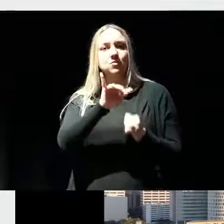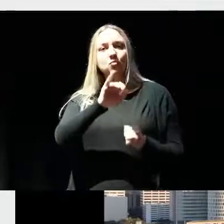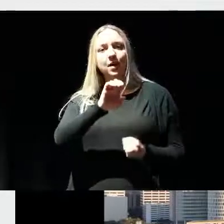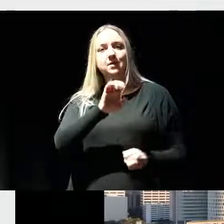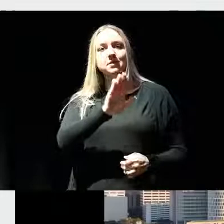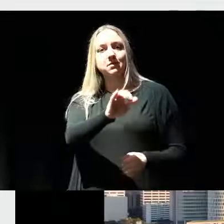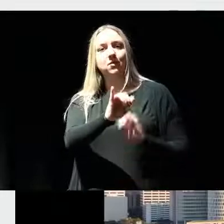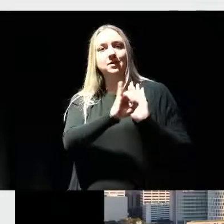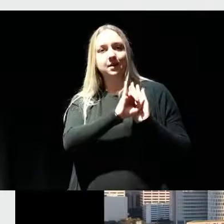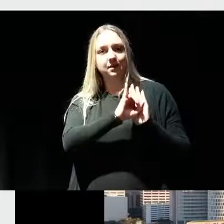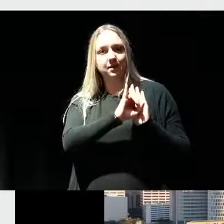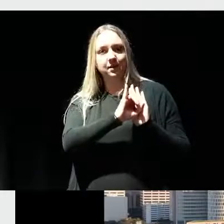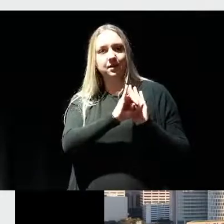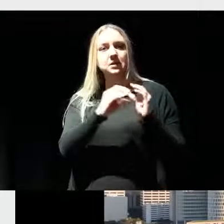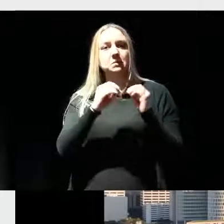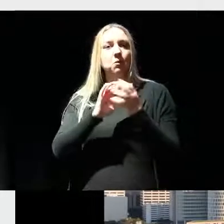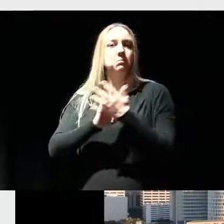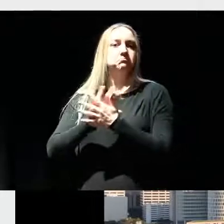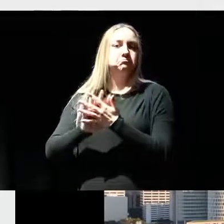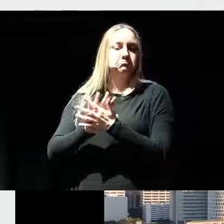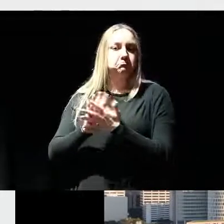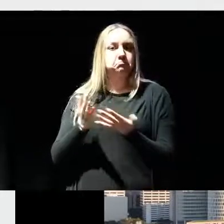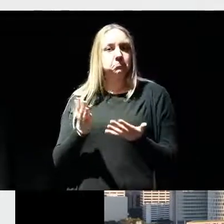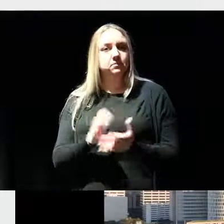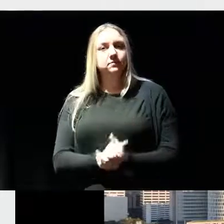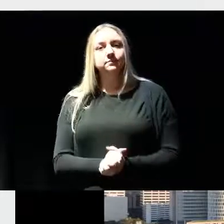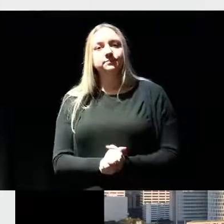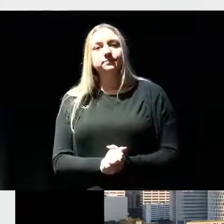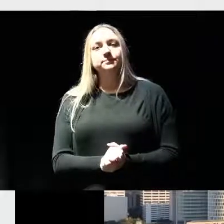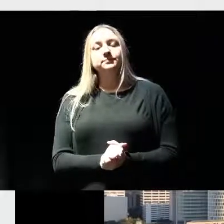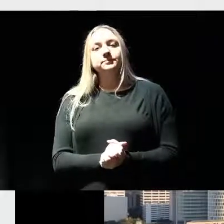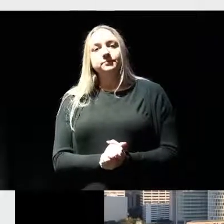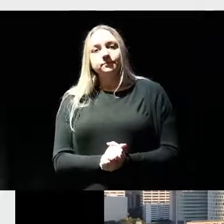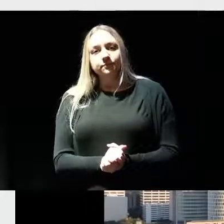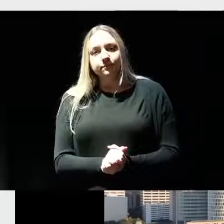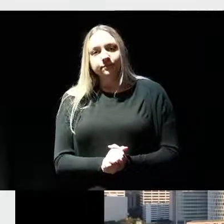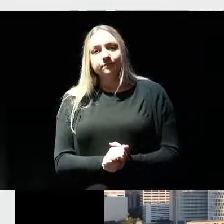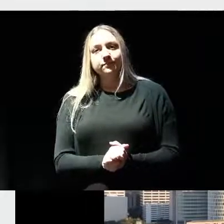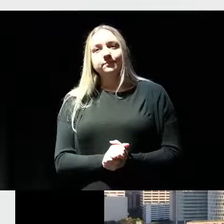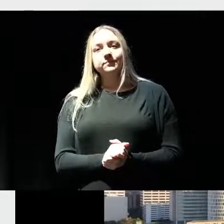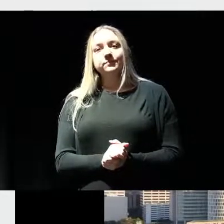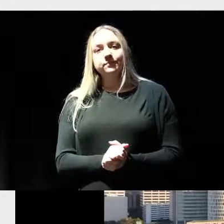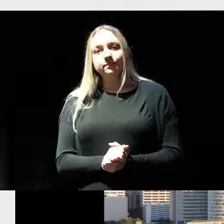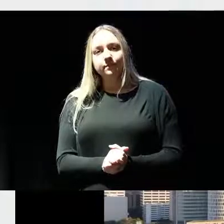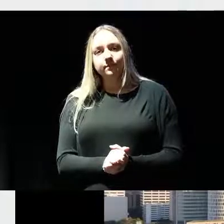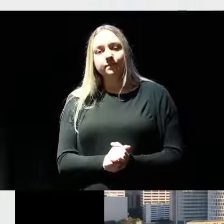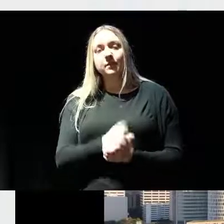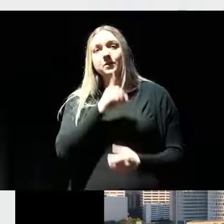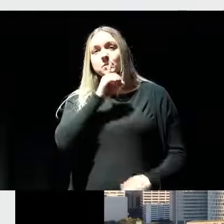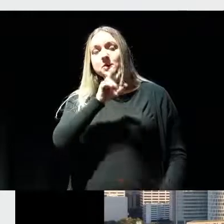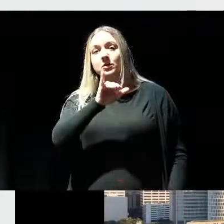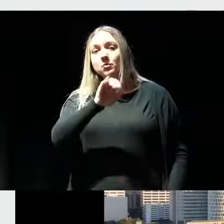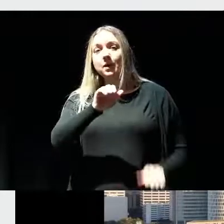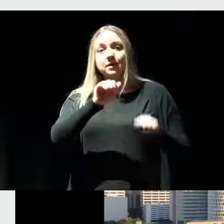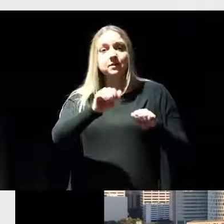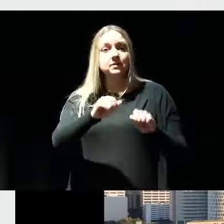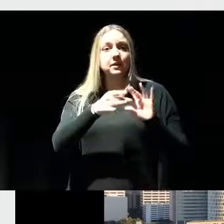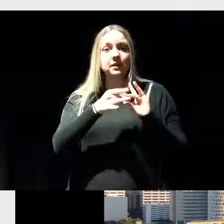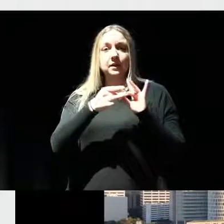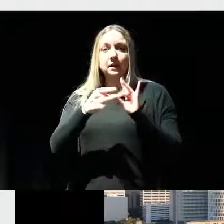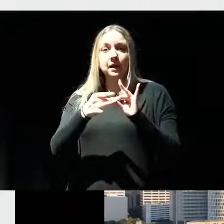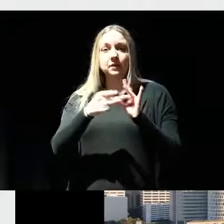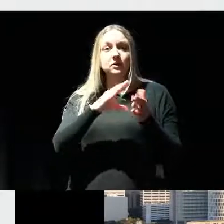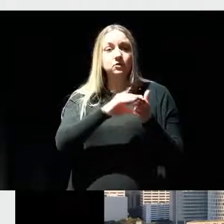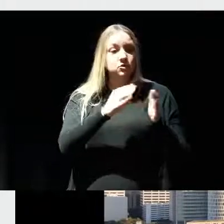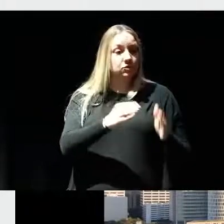identity, its ability to connect students, faculty,